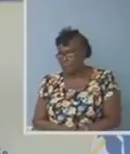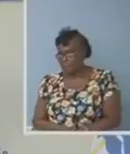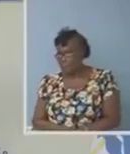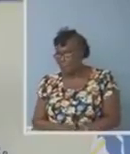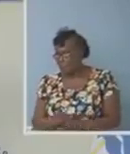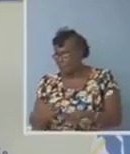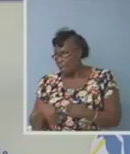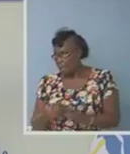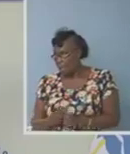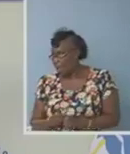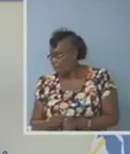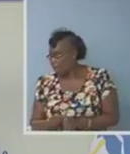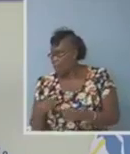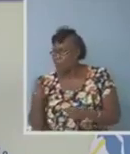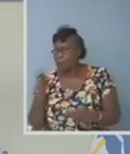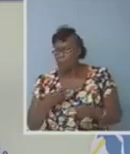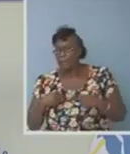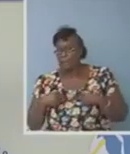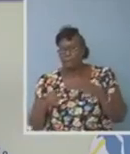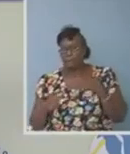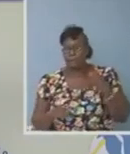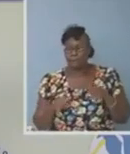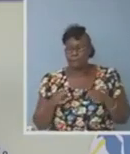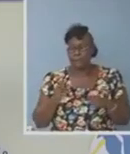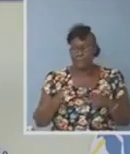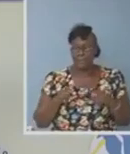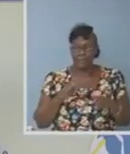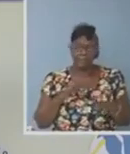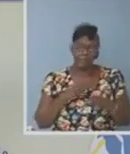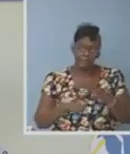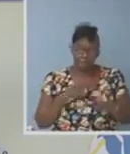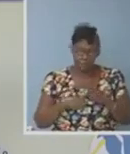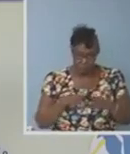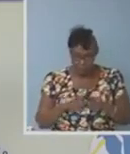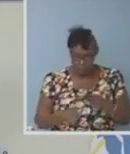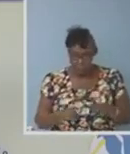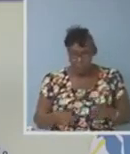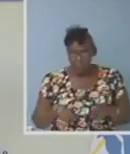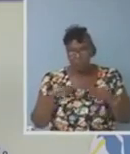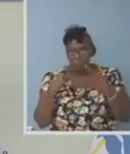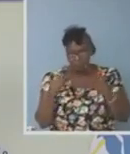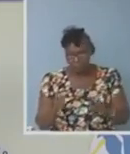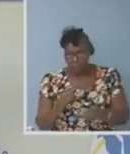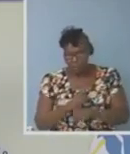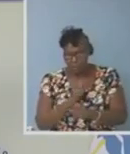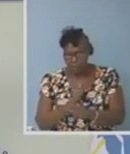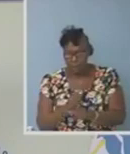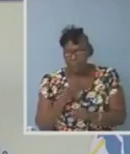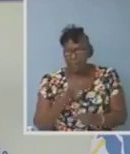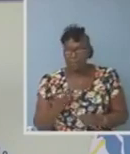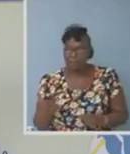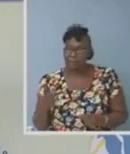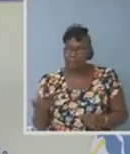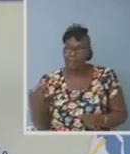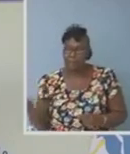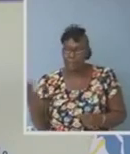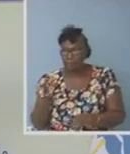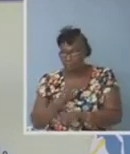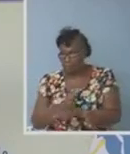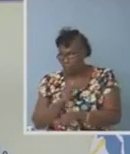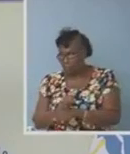this thing is and how serious we have taken it and the length and the breadth that we have gone to ensure that we take all factors into